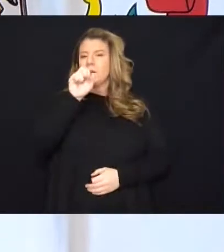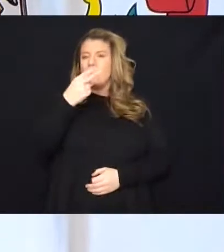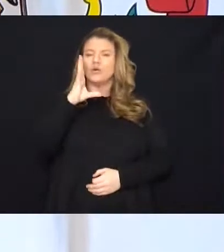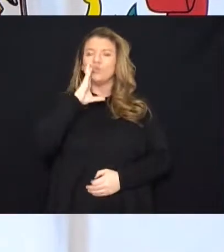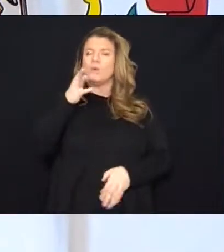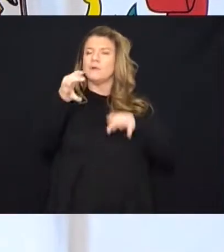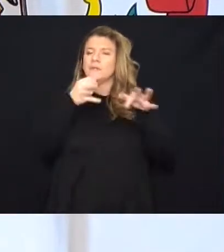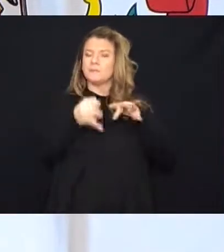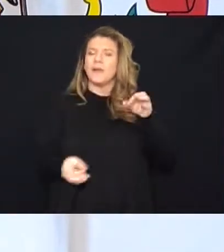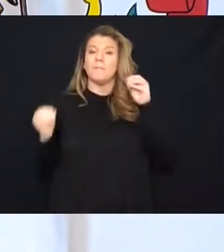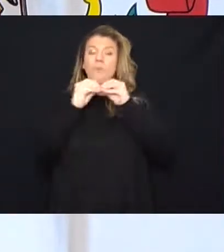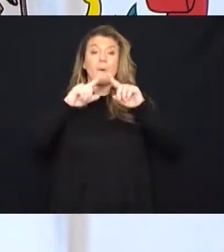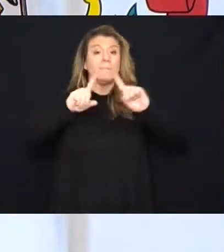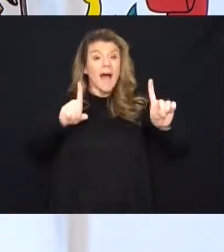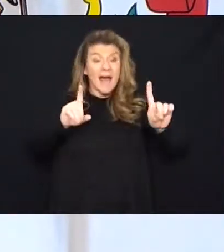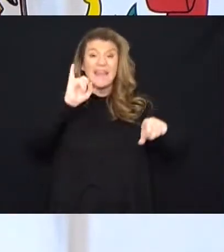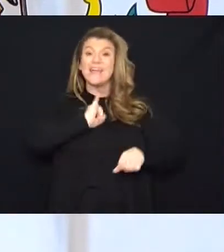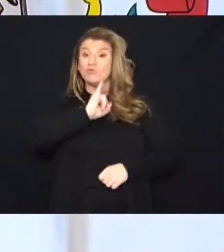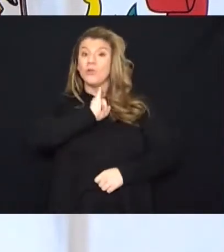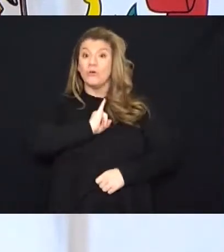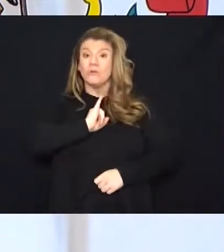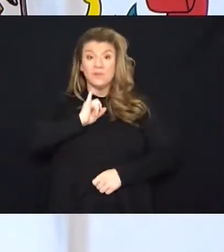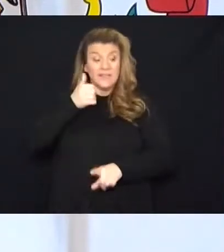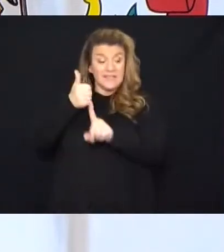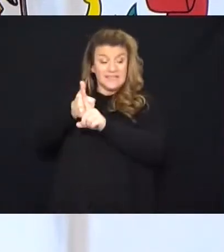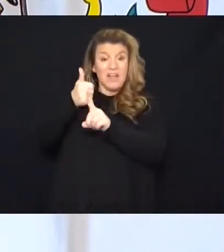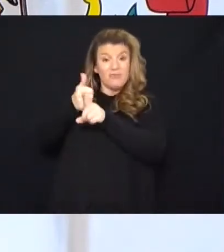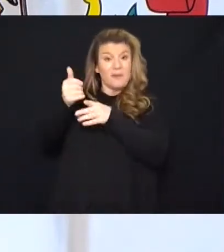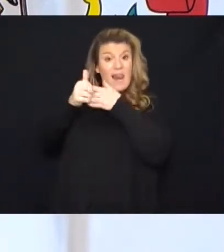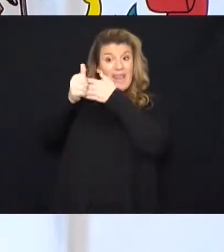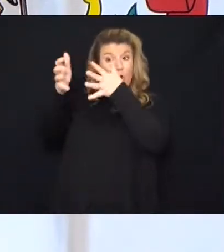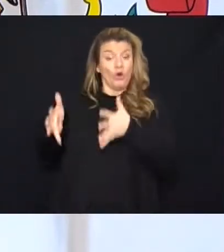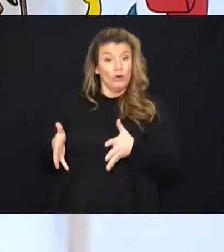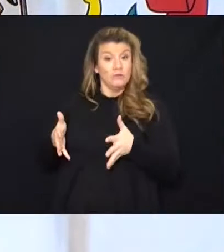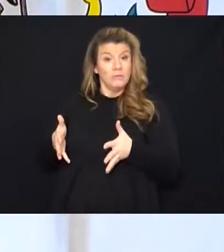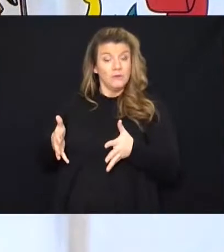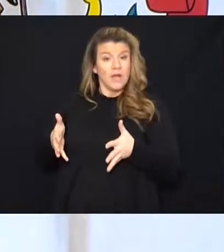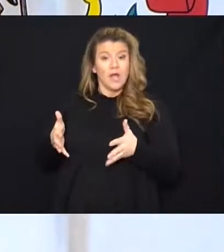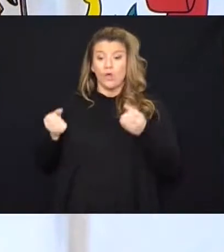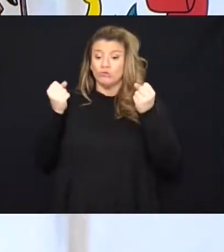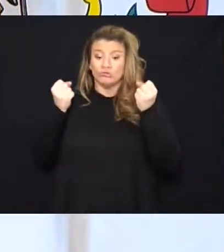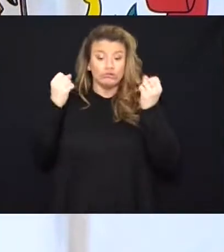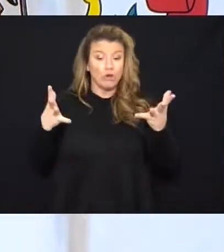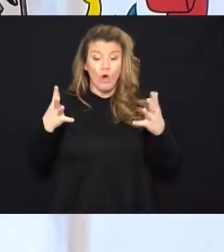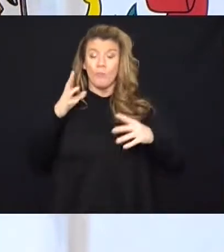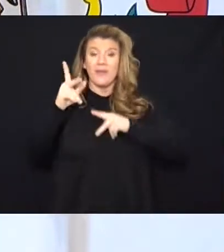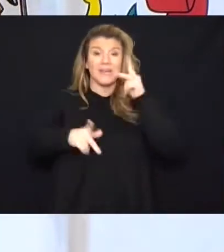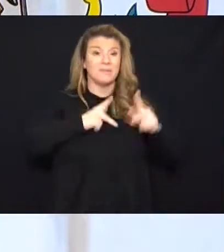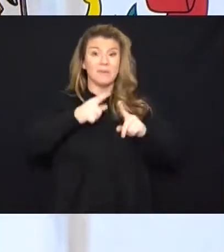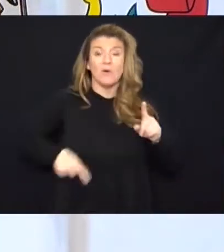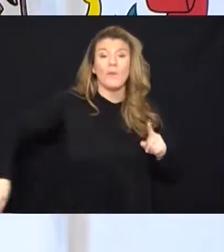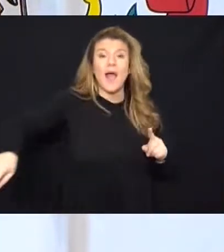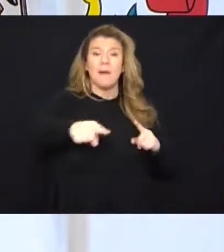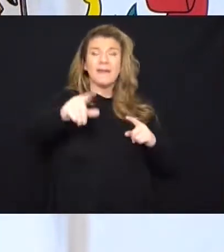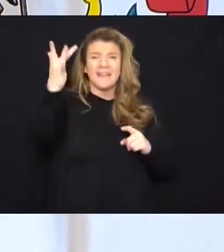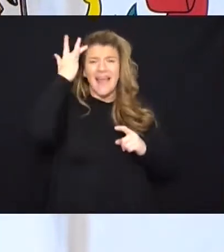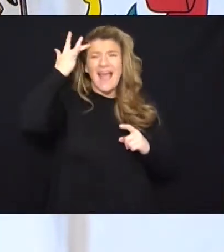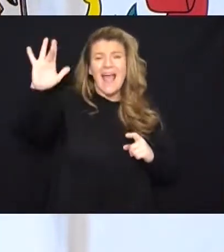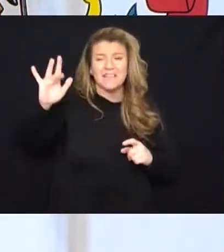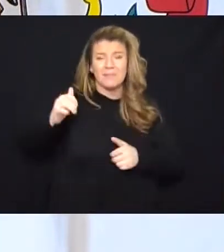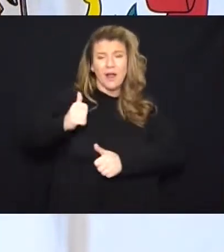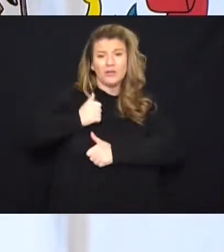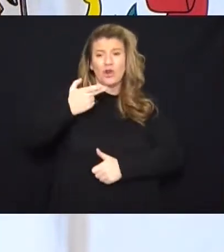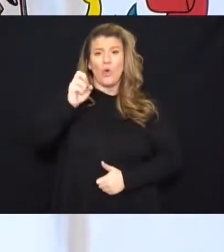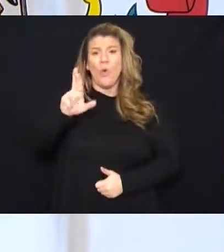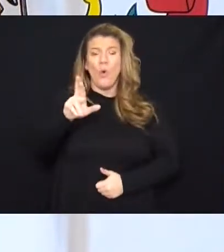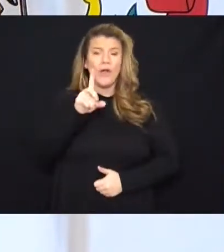everything, but Israel has been the leader. You know, so many people around me, the great experts of General Hoyer and Dr. Marsh